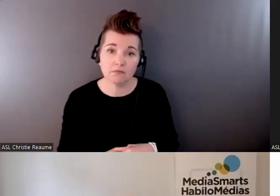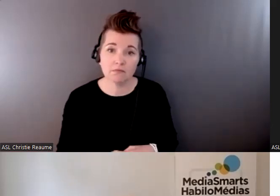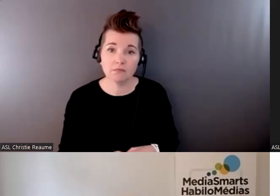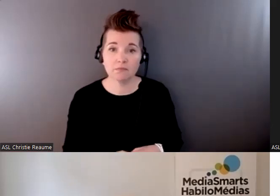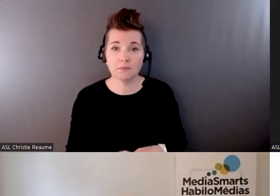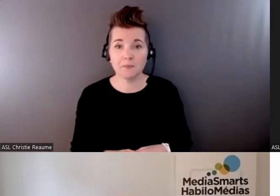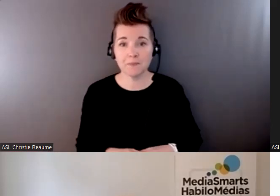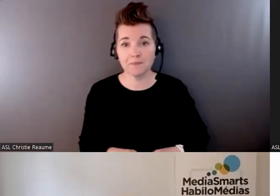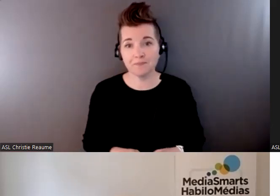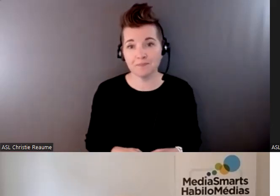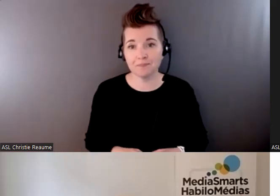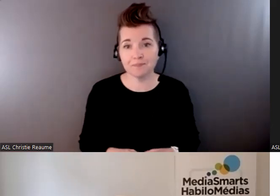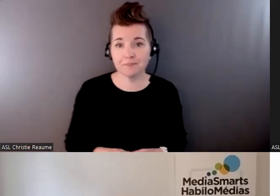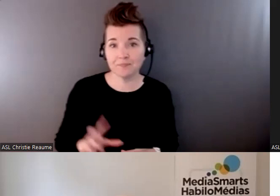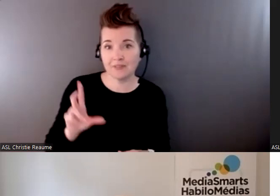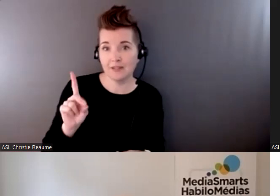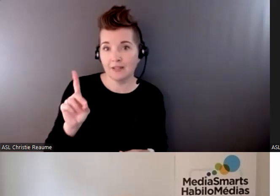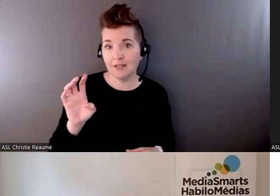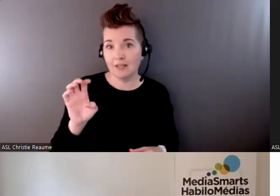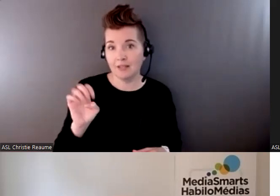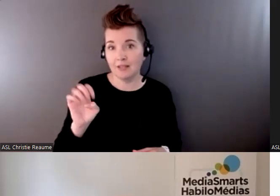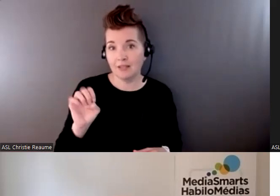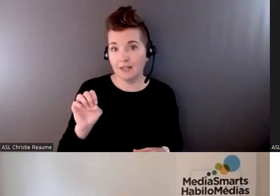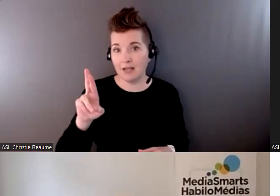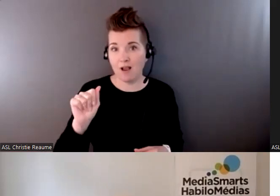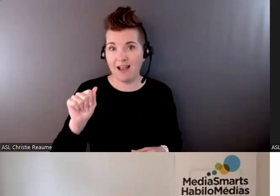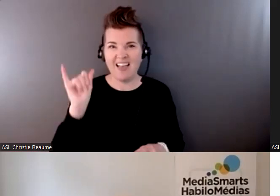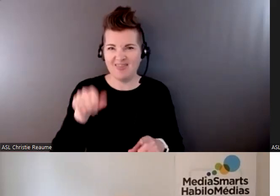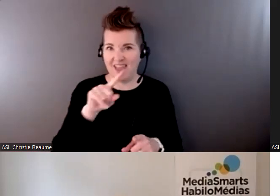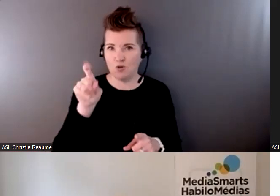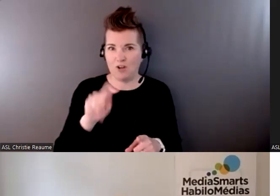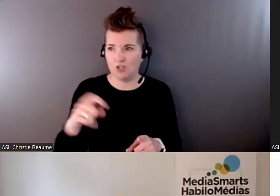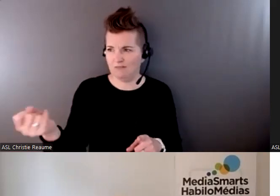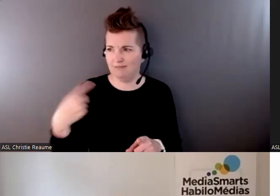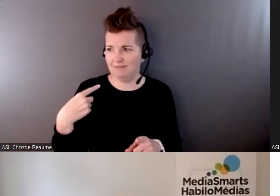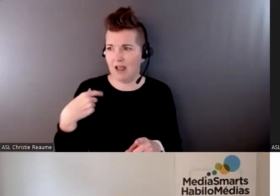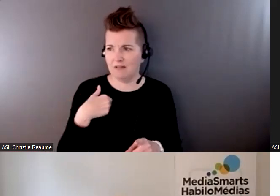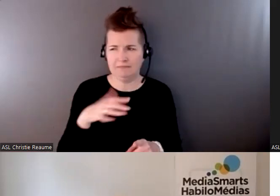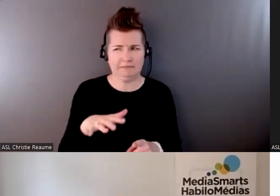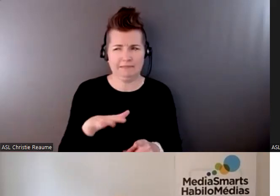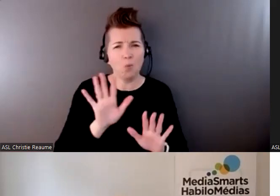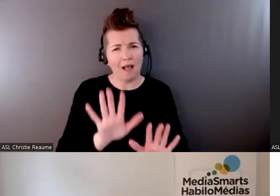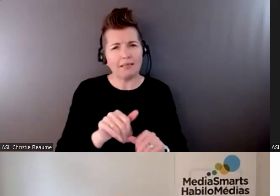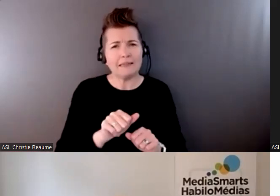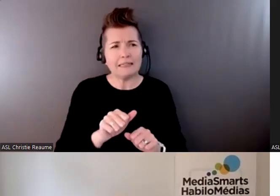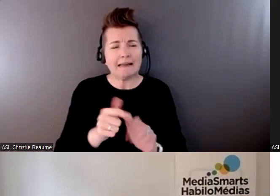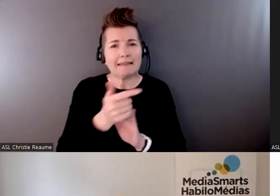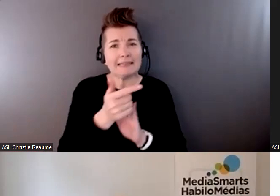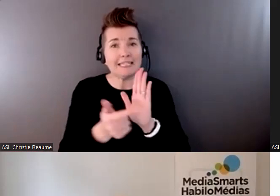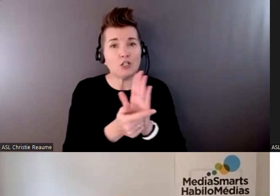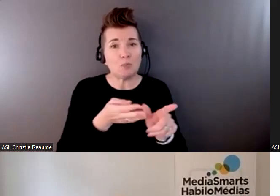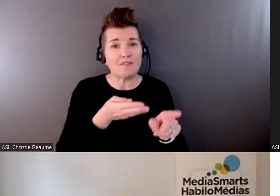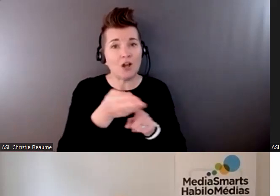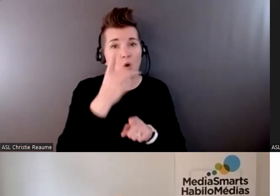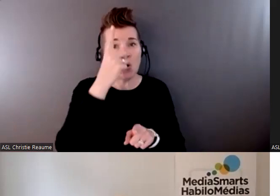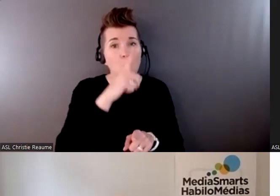so I I think for me anyway when I looked at that question I thought okay there's legal professionals who may be working in the non-profit sector